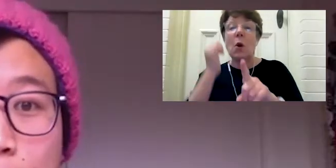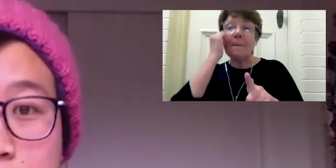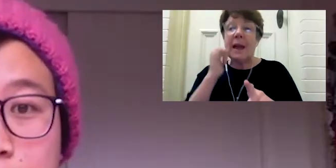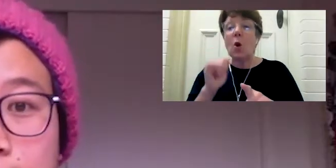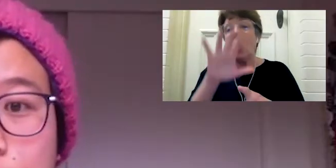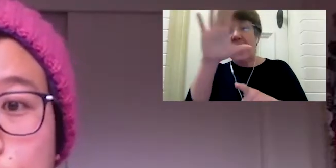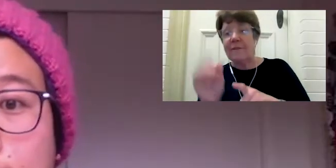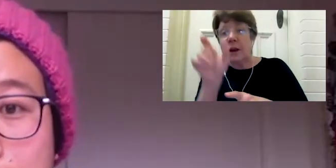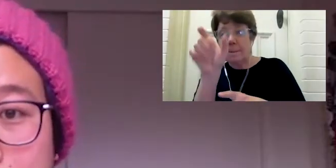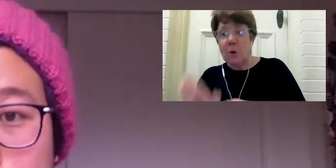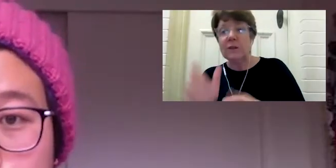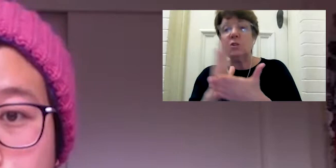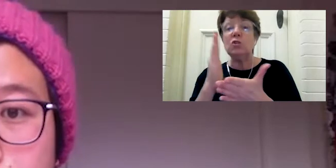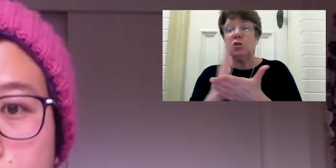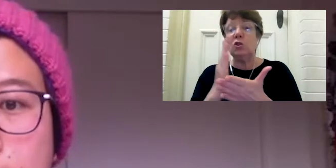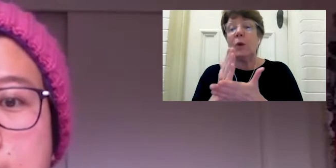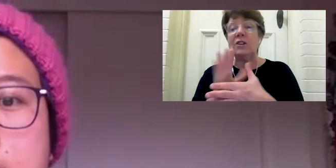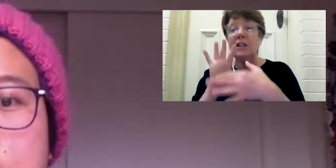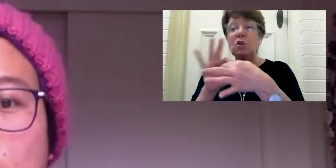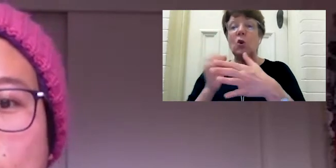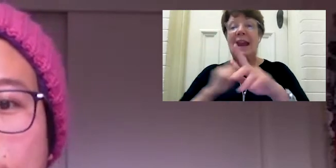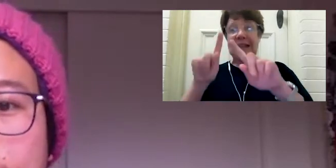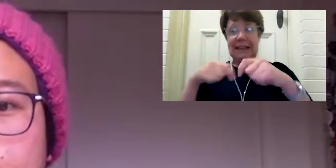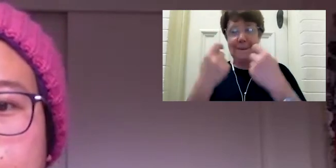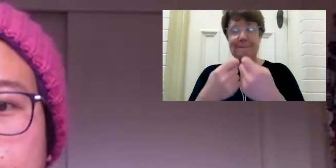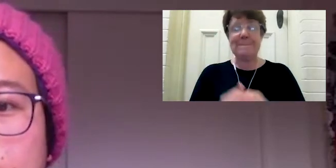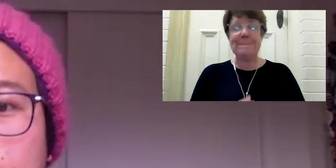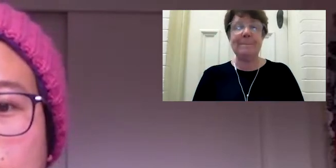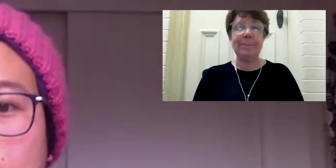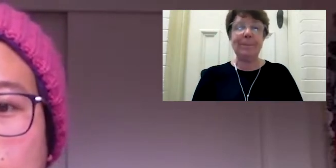Afro-diaspora person to join our team. So